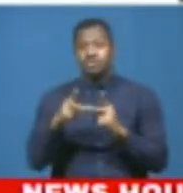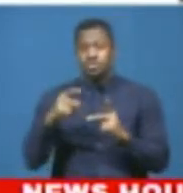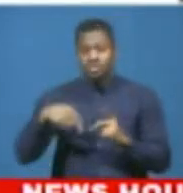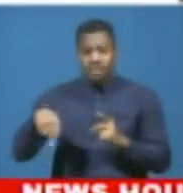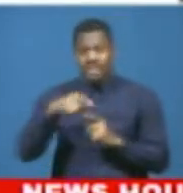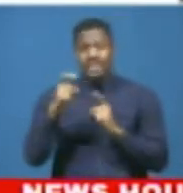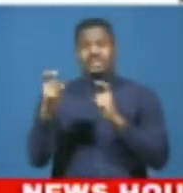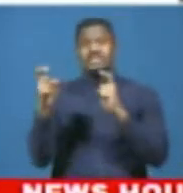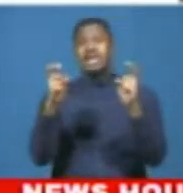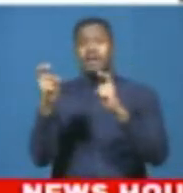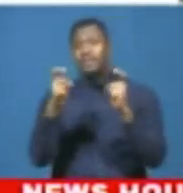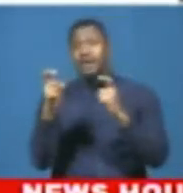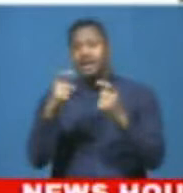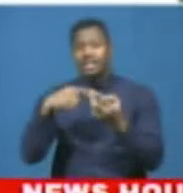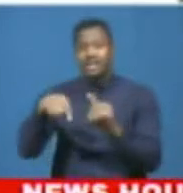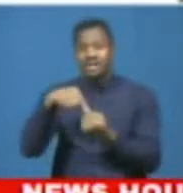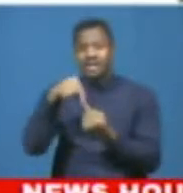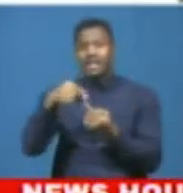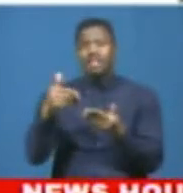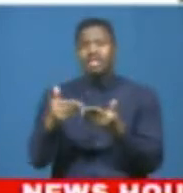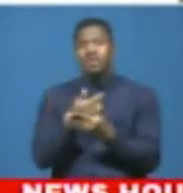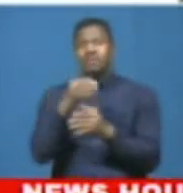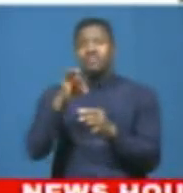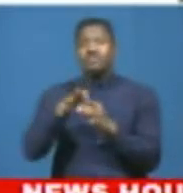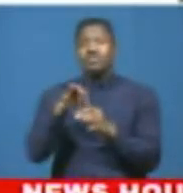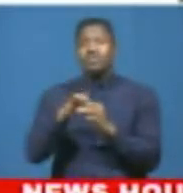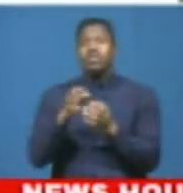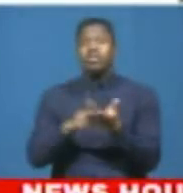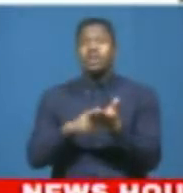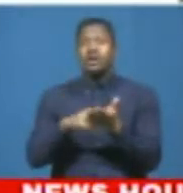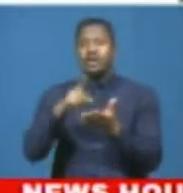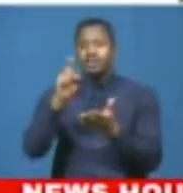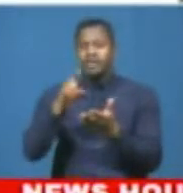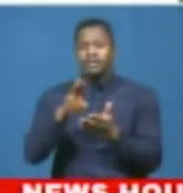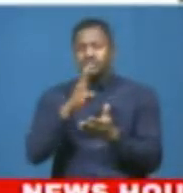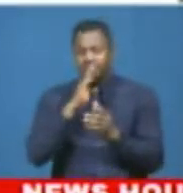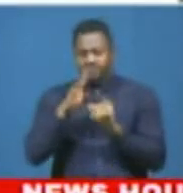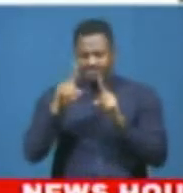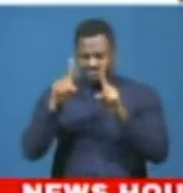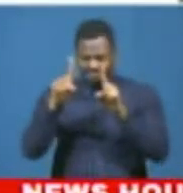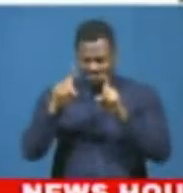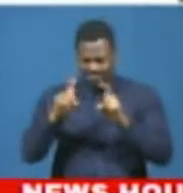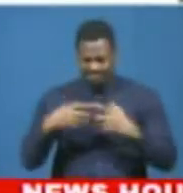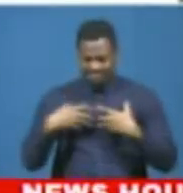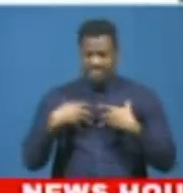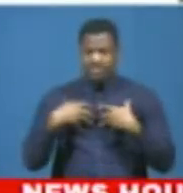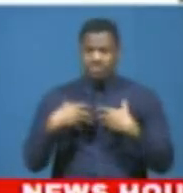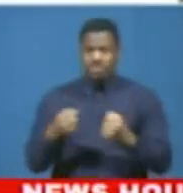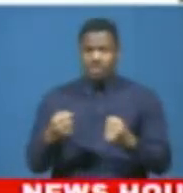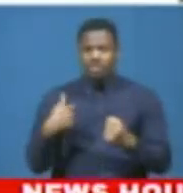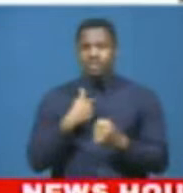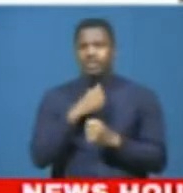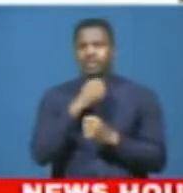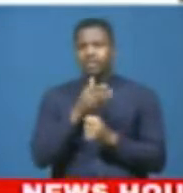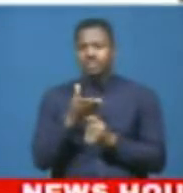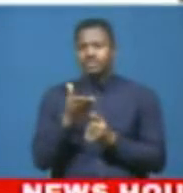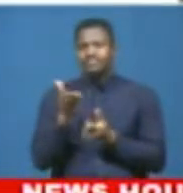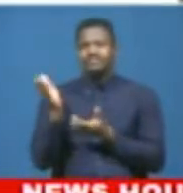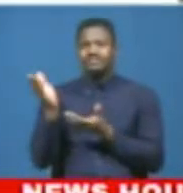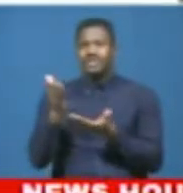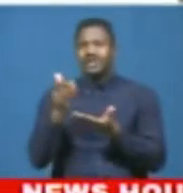debate surrounding the new voters register must be thoroughly examined so we do not undermine